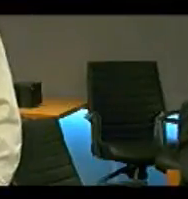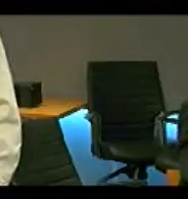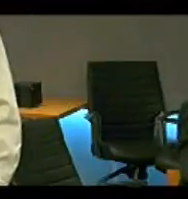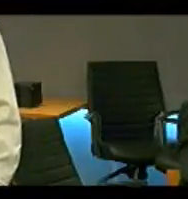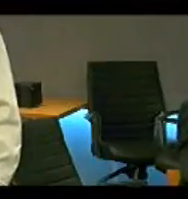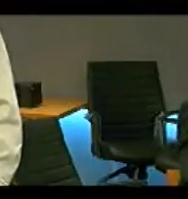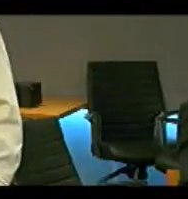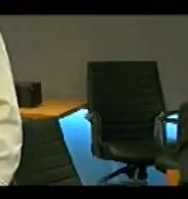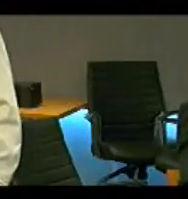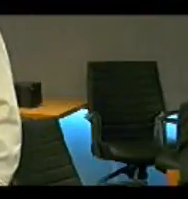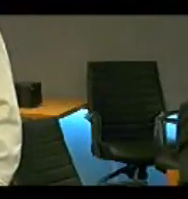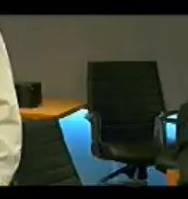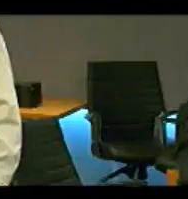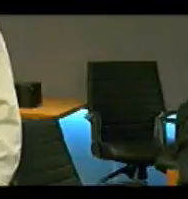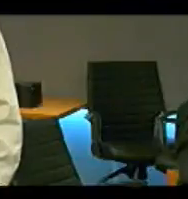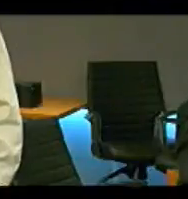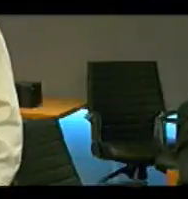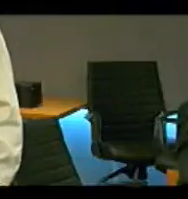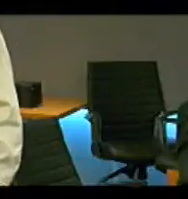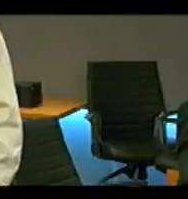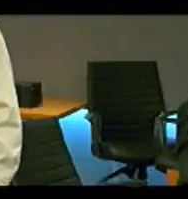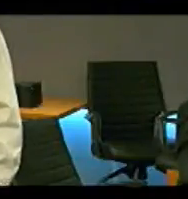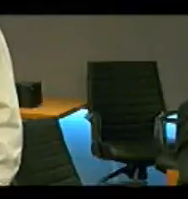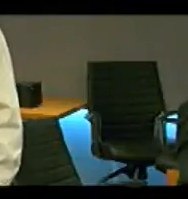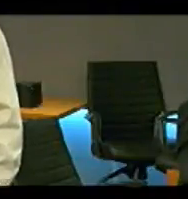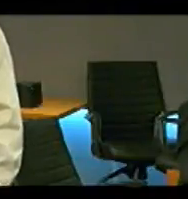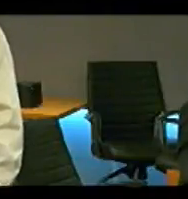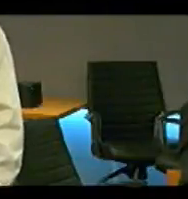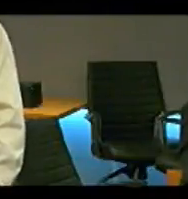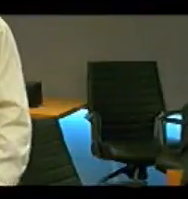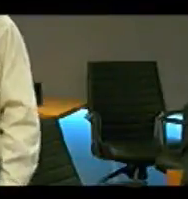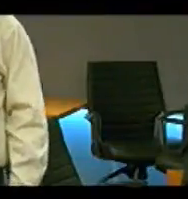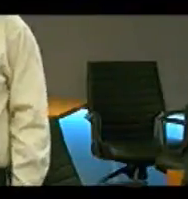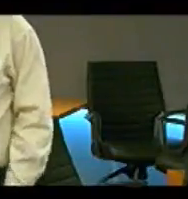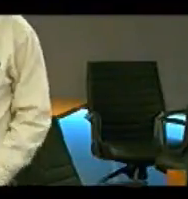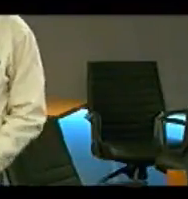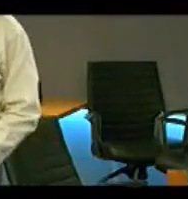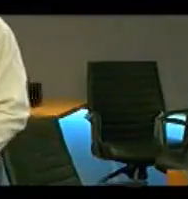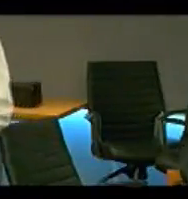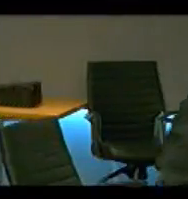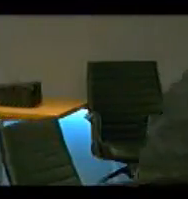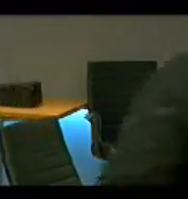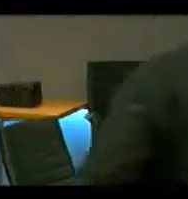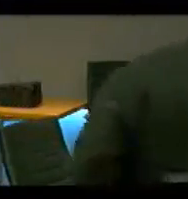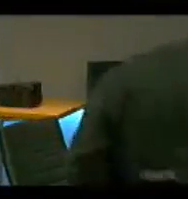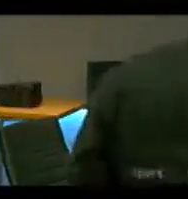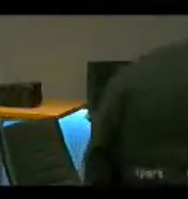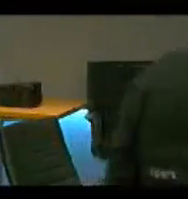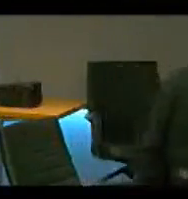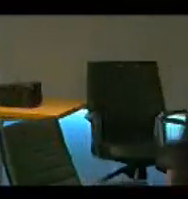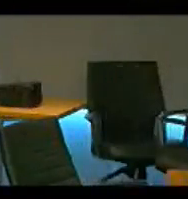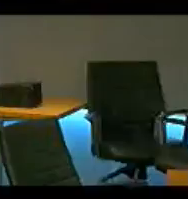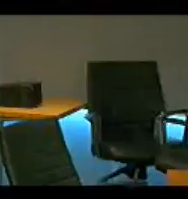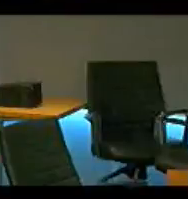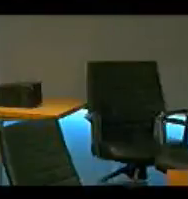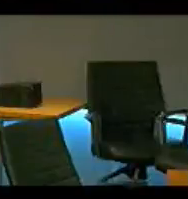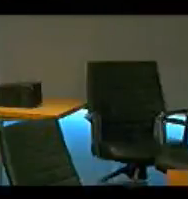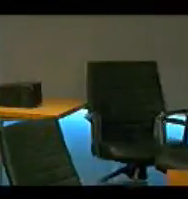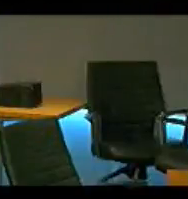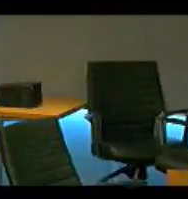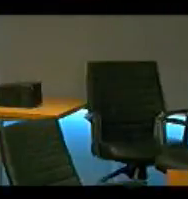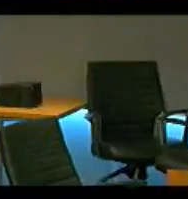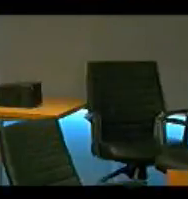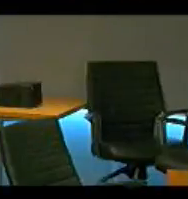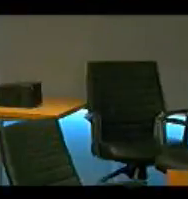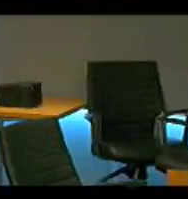Just one second, sorry. There are 17 people signed up now, so there's 3 spaces that you have panels. We can just sign you in. Okay. More people may sign up. Do you want